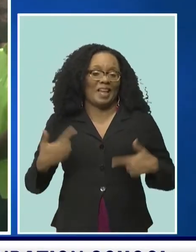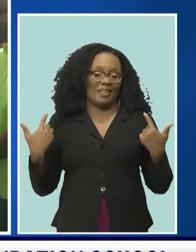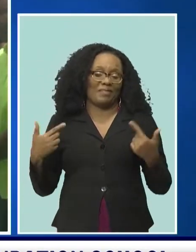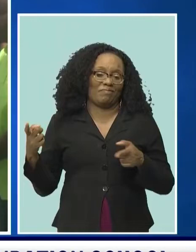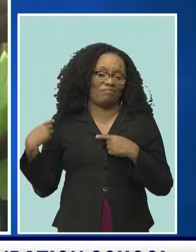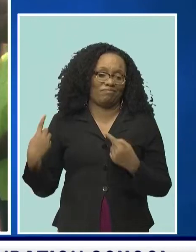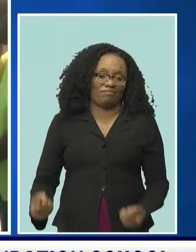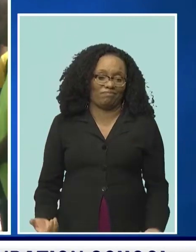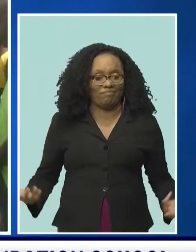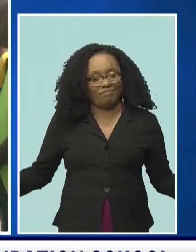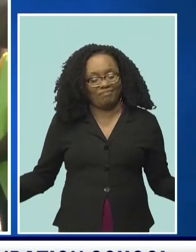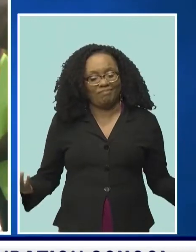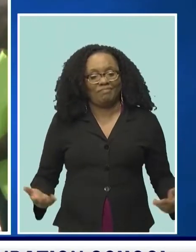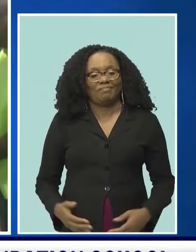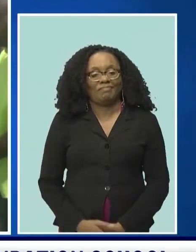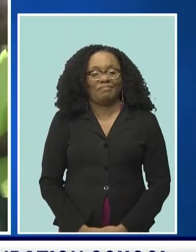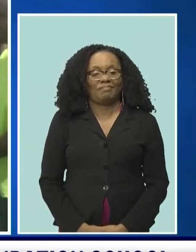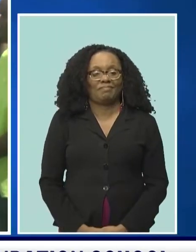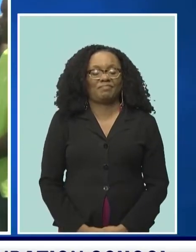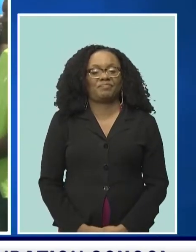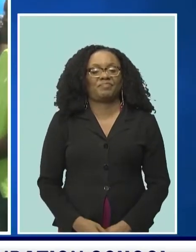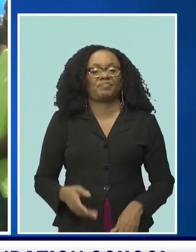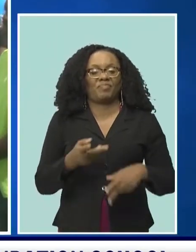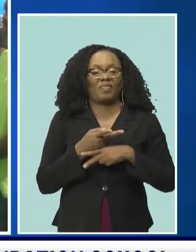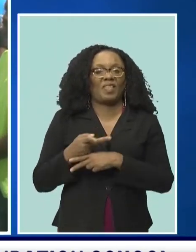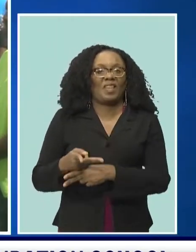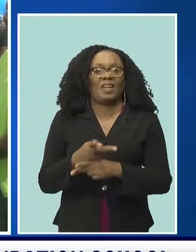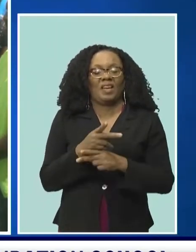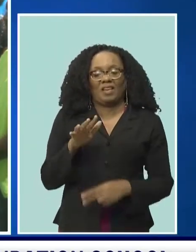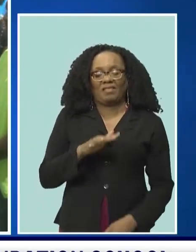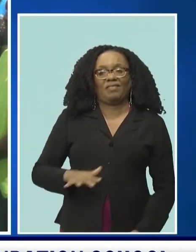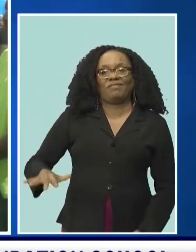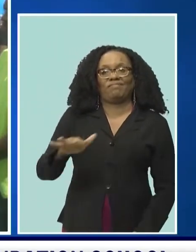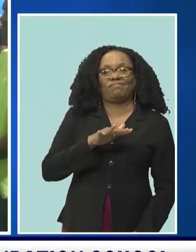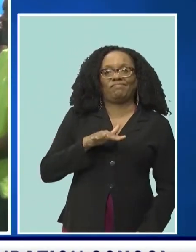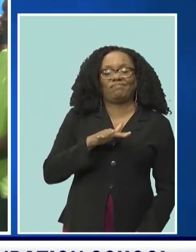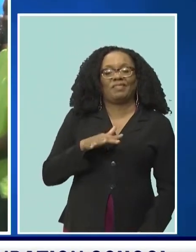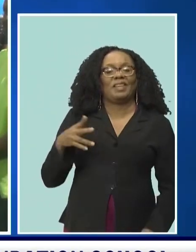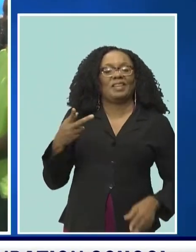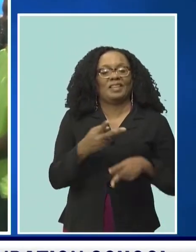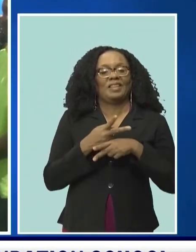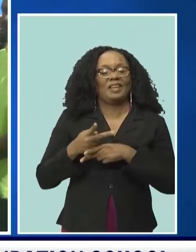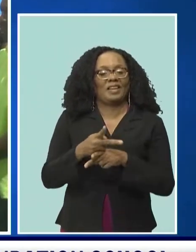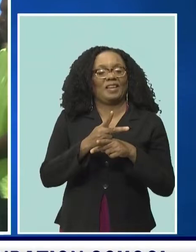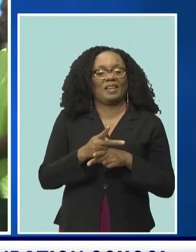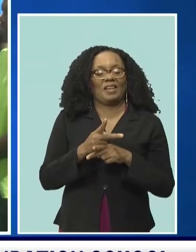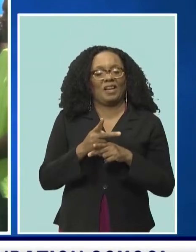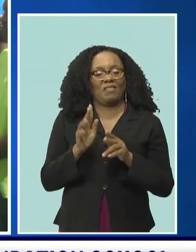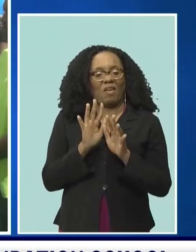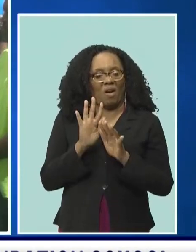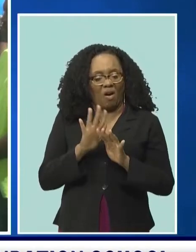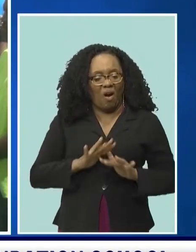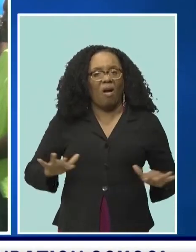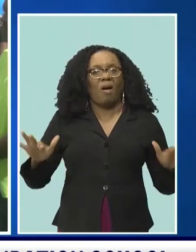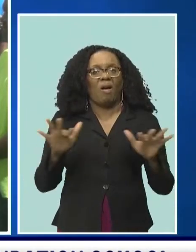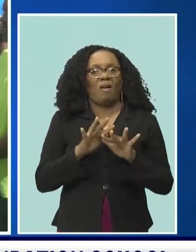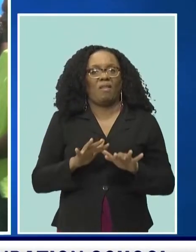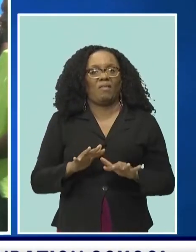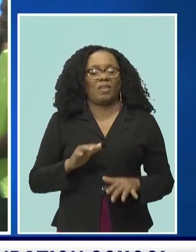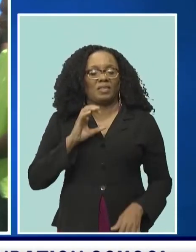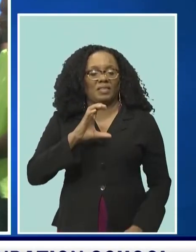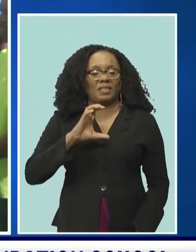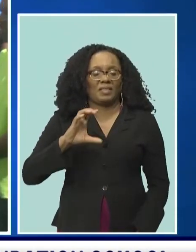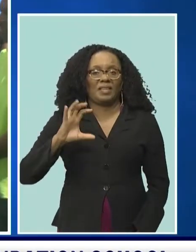time. So care for this space, care for the entire space that is